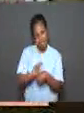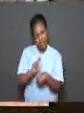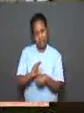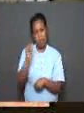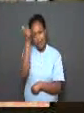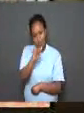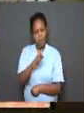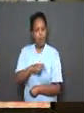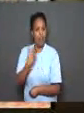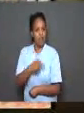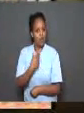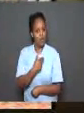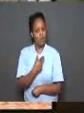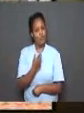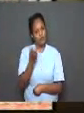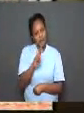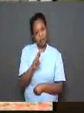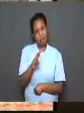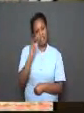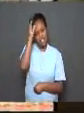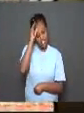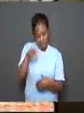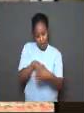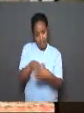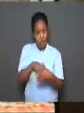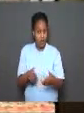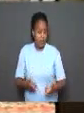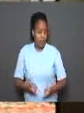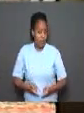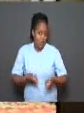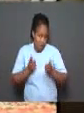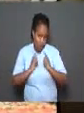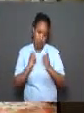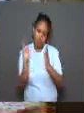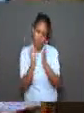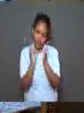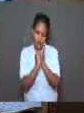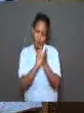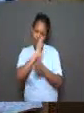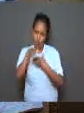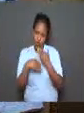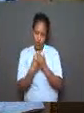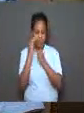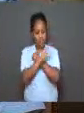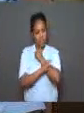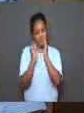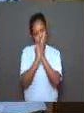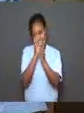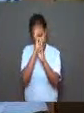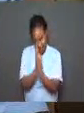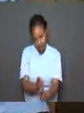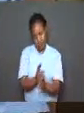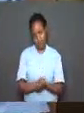ethnicity, religion, or cultural background, are subject to the laws of